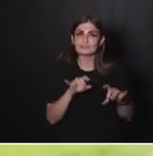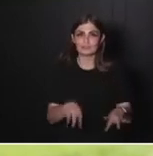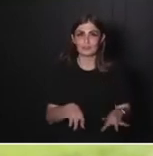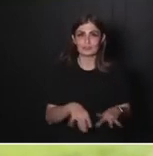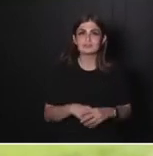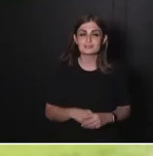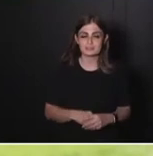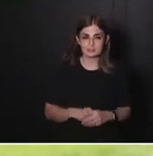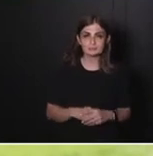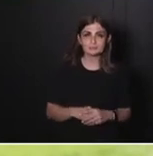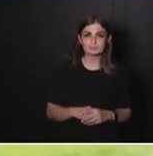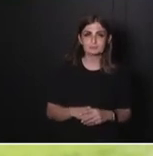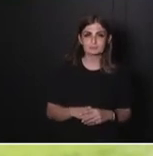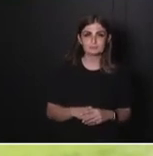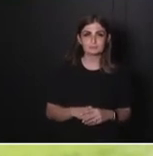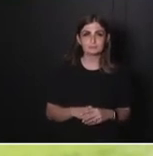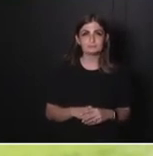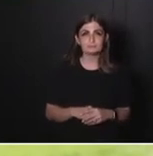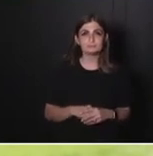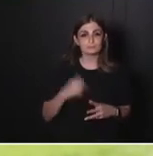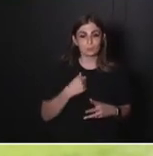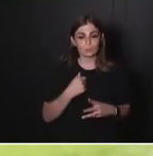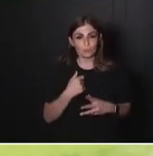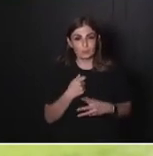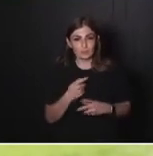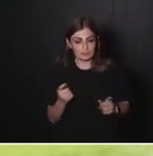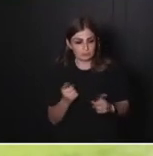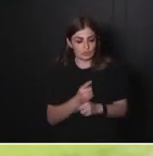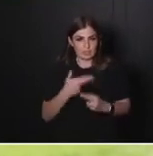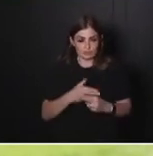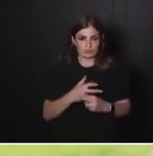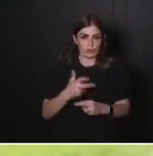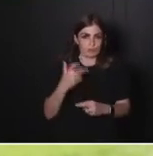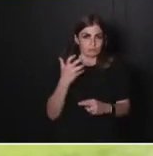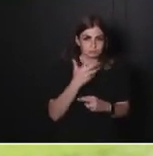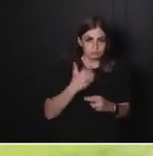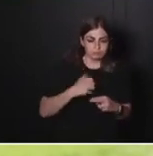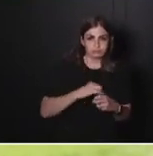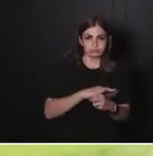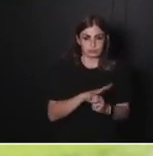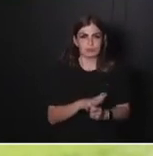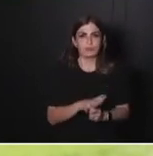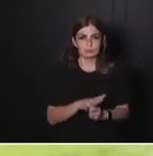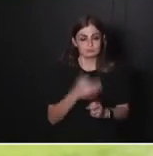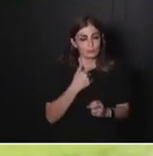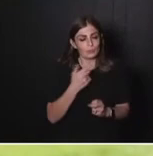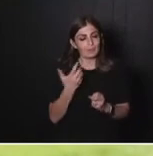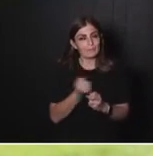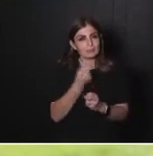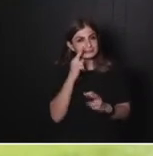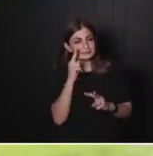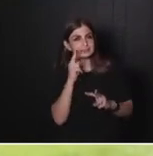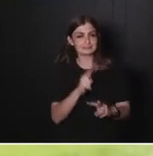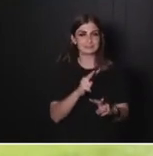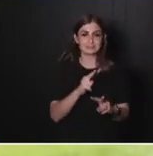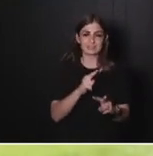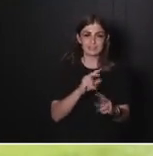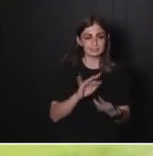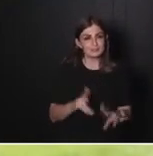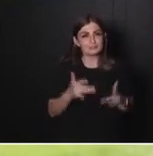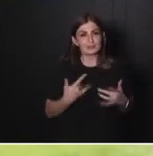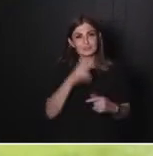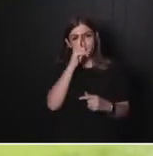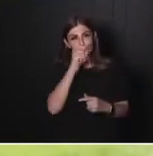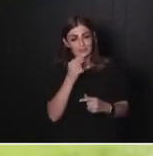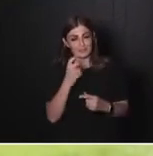Australia. And as we emerge from this crisis, we must harness the spirit that got our countries through